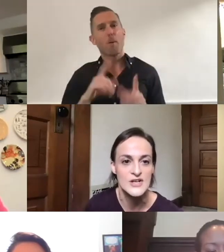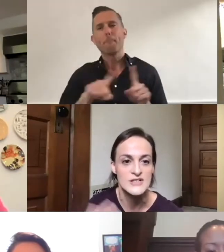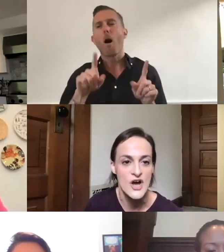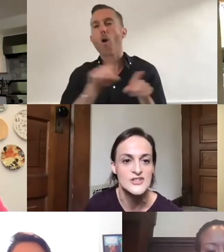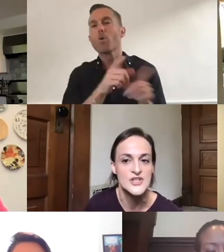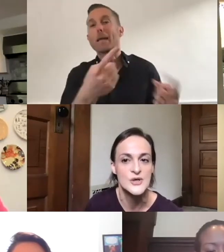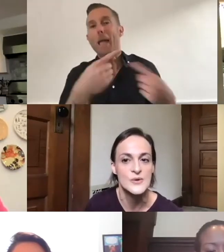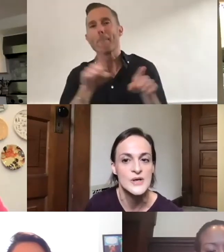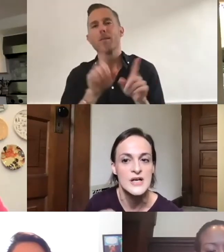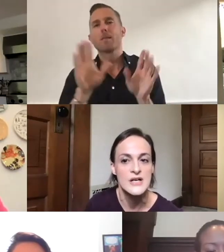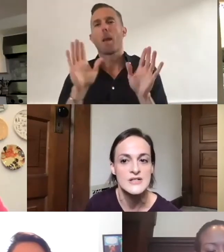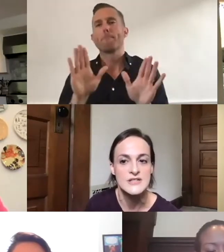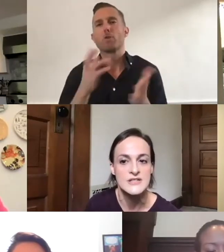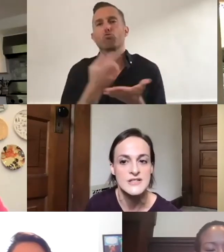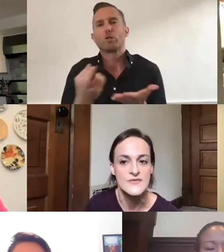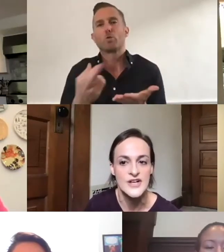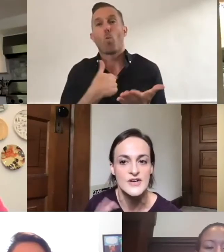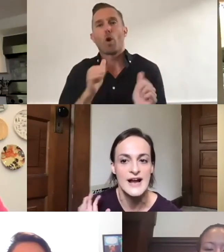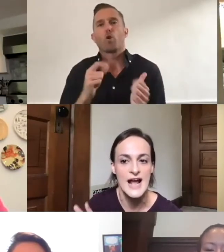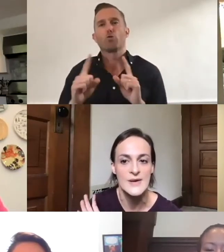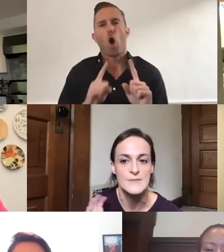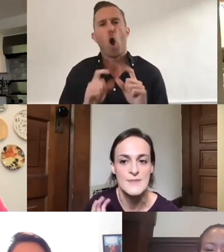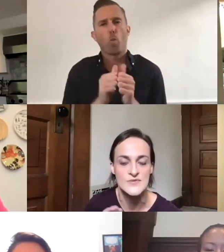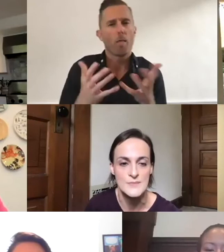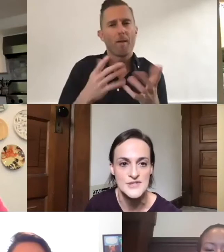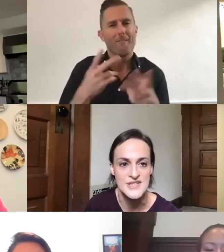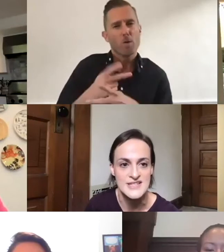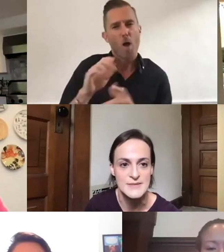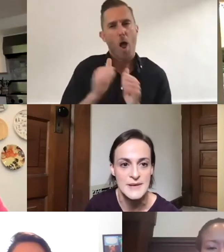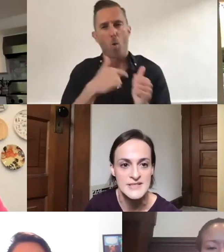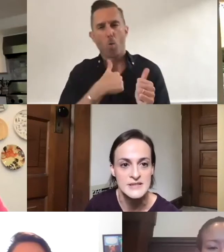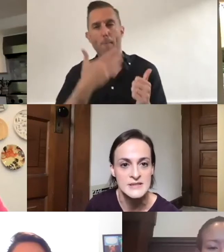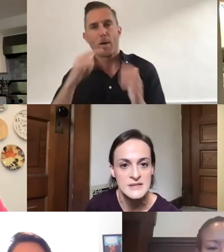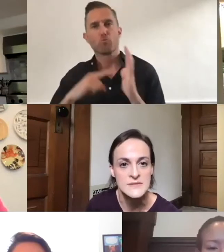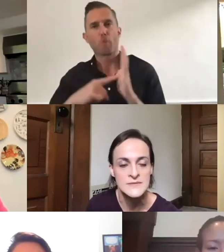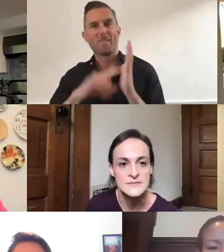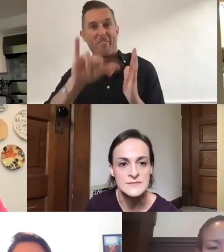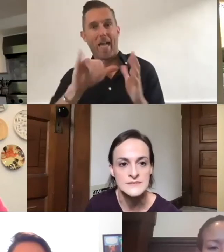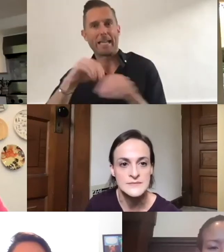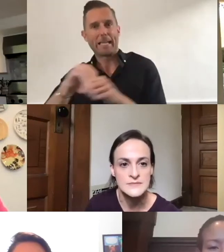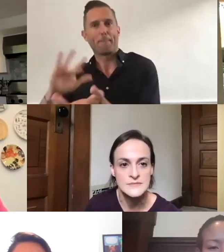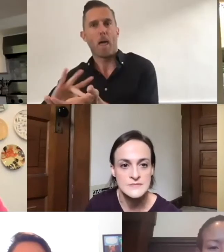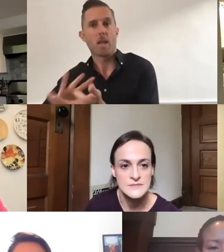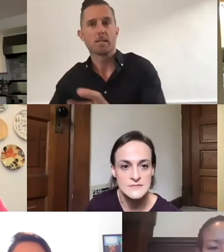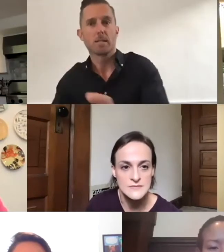could talk to figure out how we could best represent it in medicine.